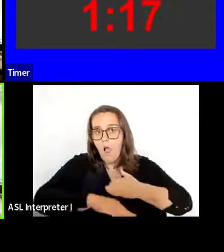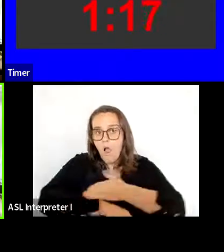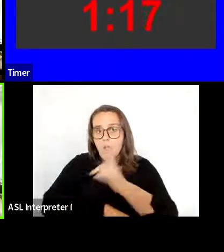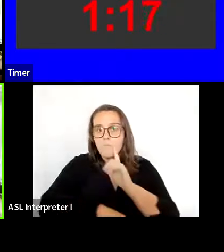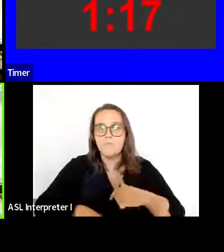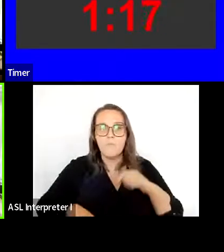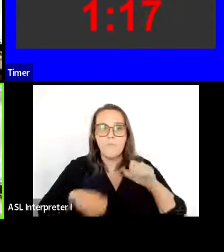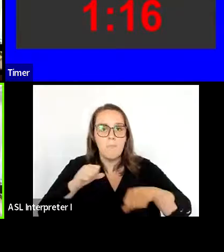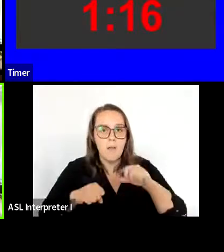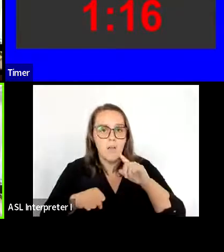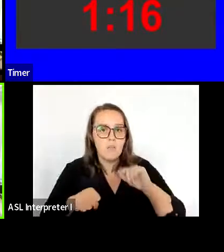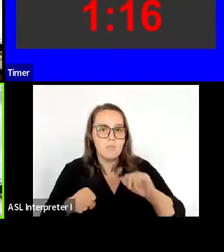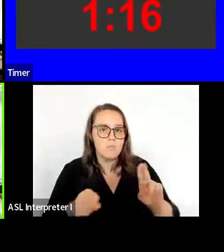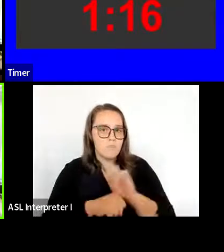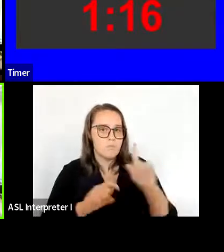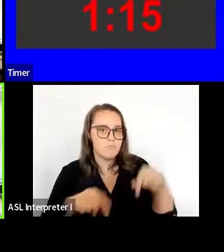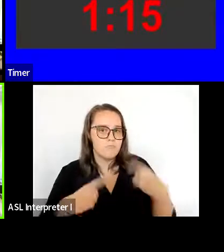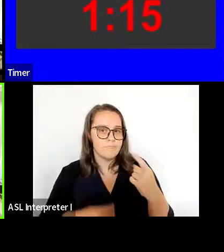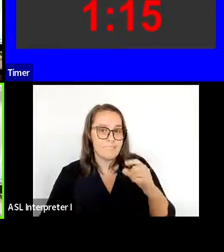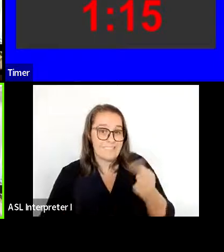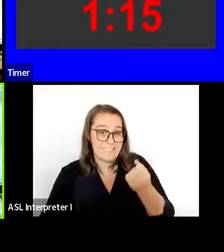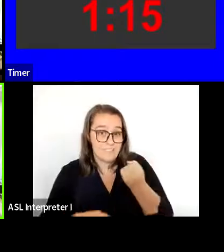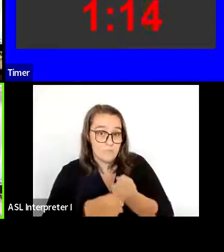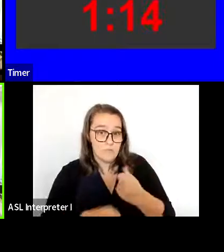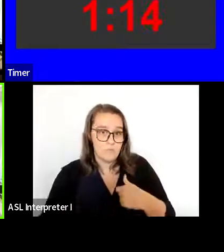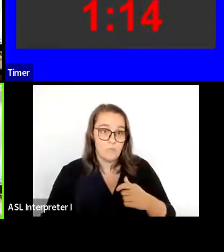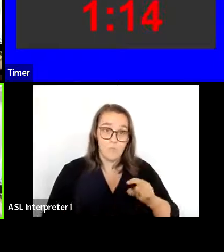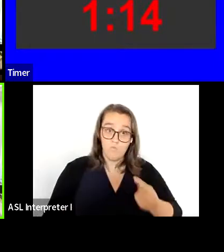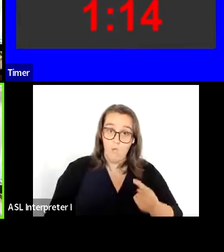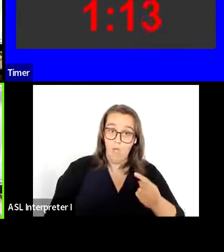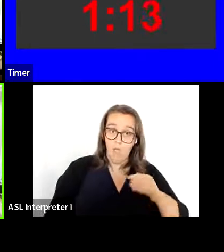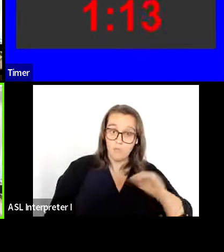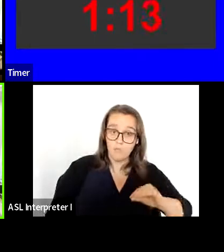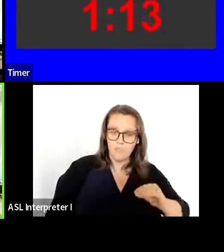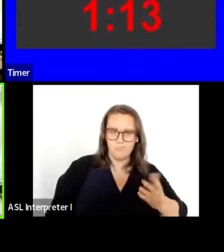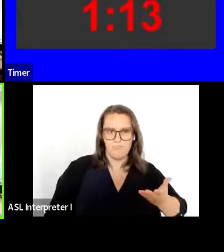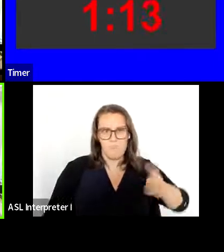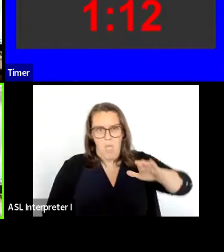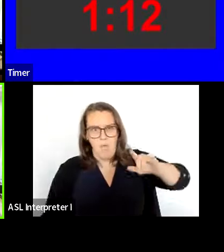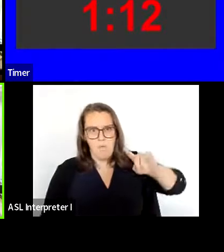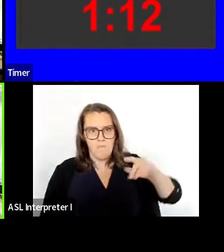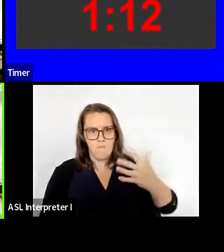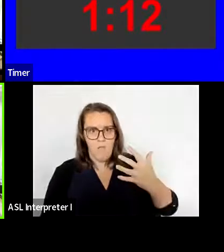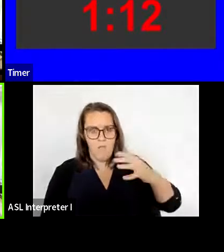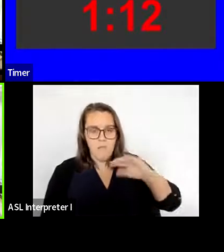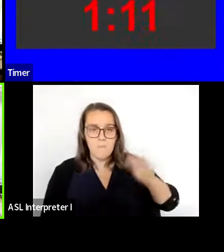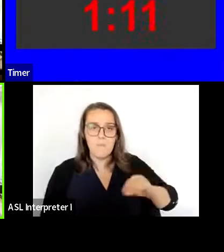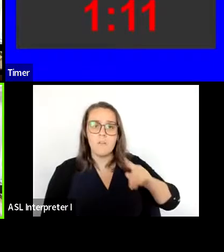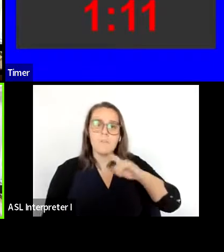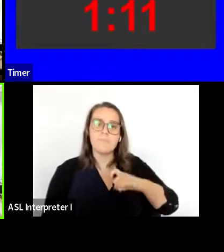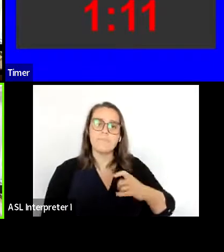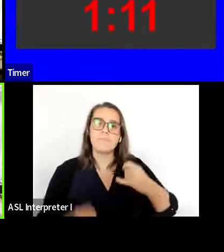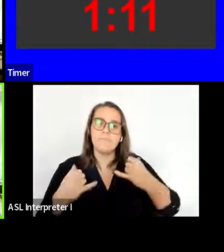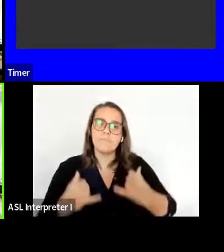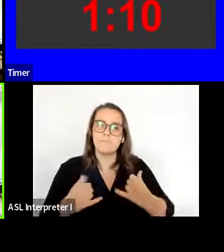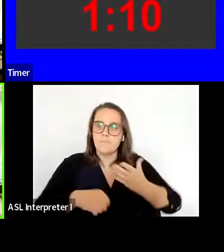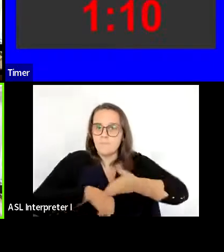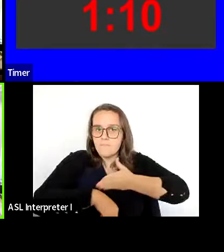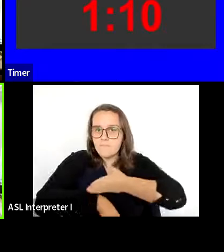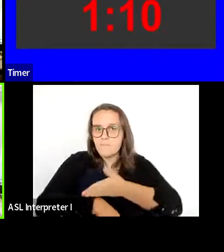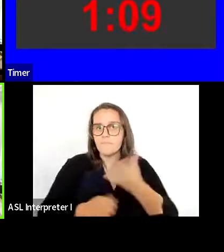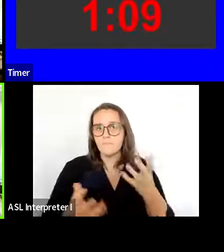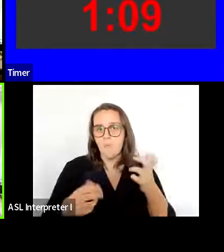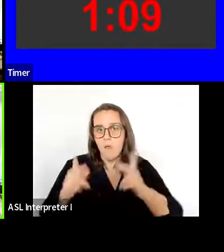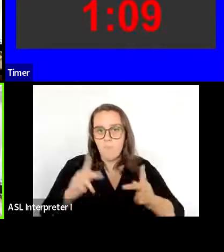usage over the last 10 years from 1% to 5%, and as we take further steps to make people feel more comfortable to